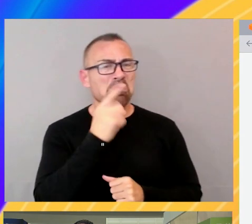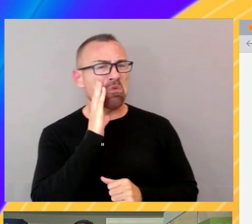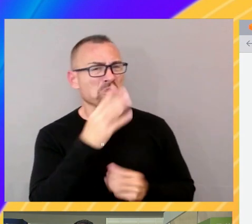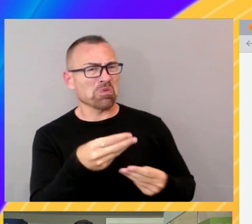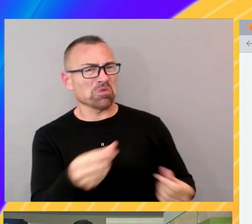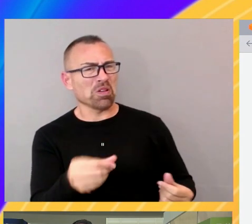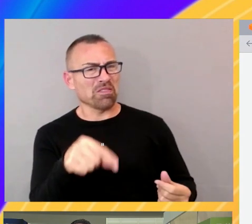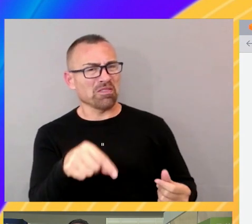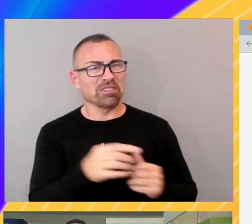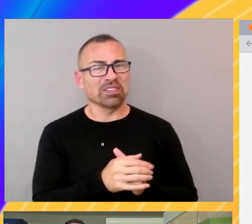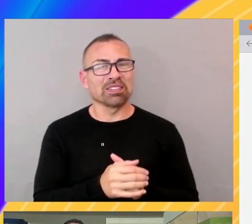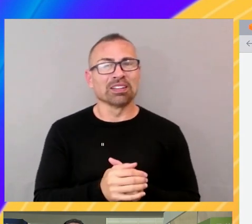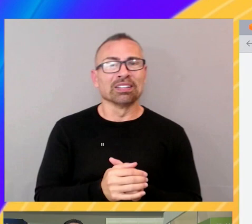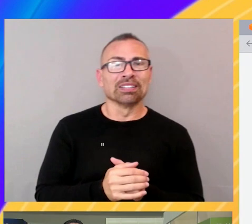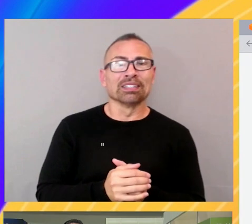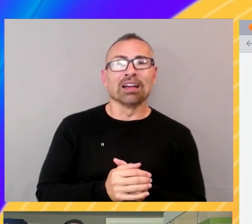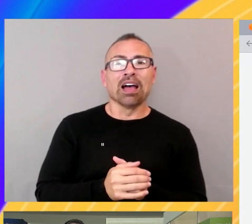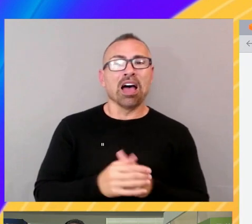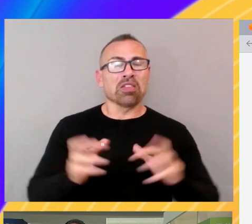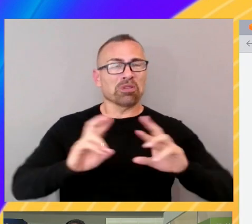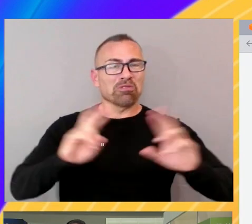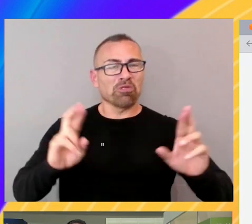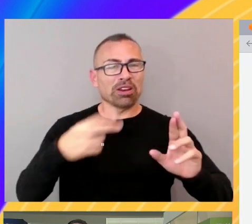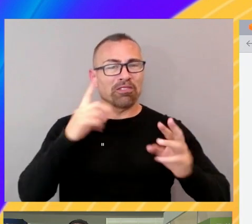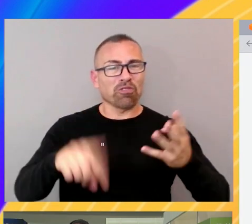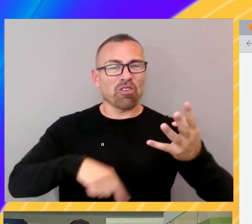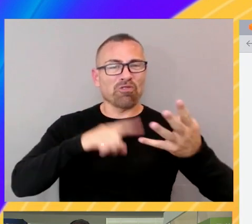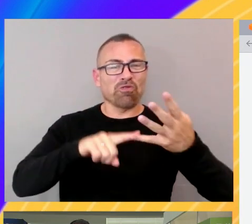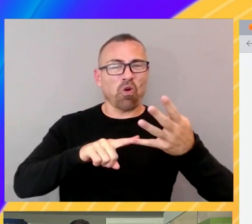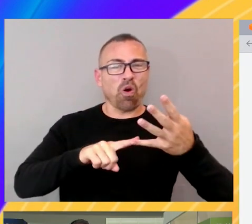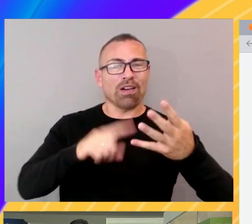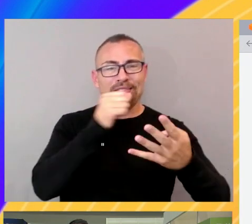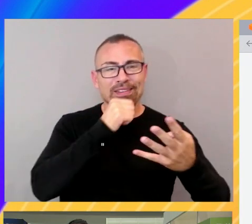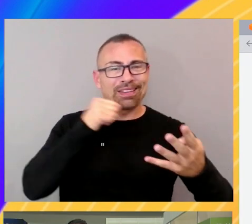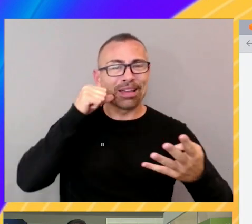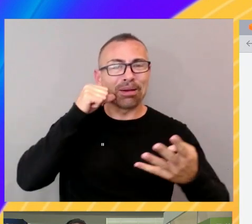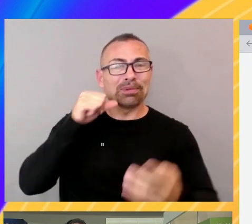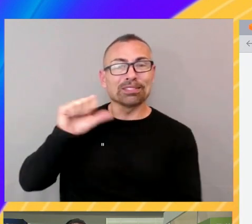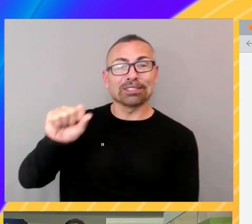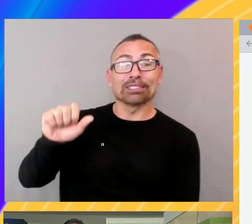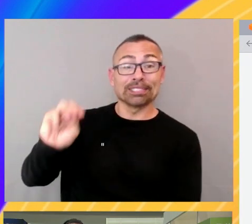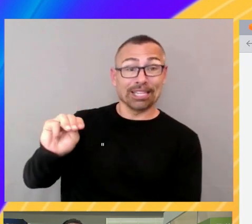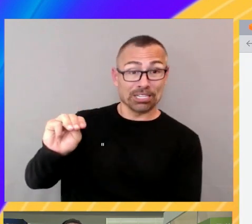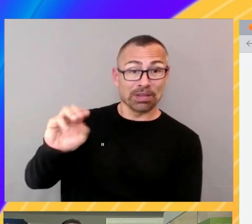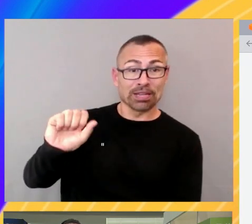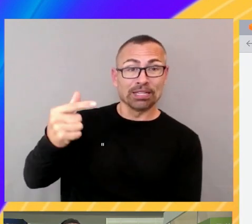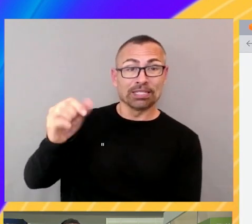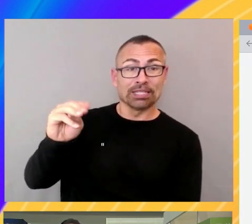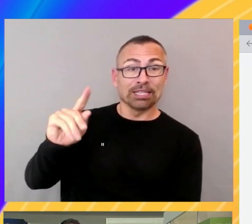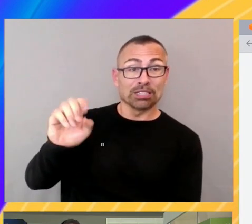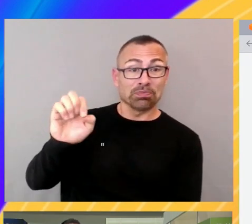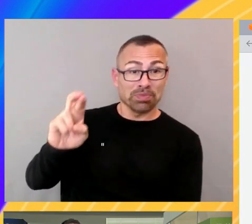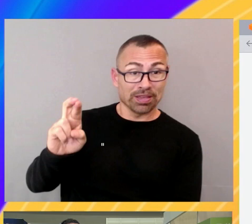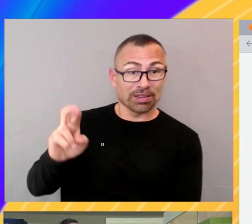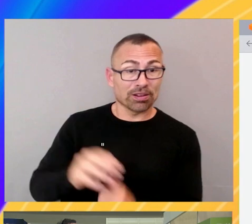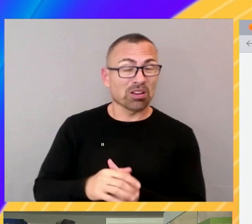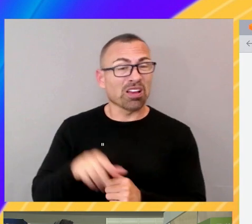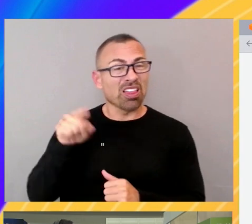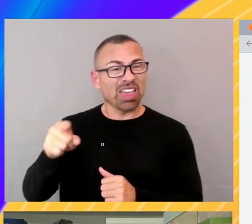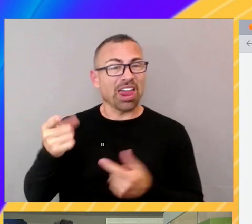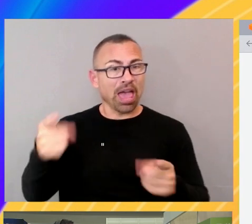fun for Amazon SageMaker and went directly into episode 4, which was last night, talking about Amazon SageMaker for healthcare.